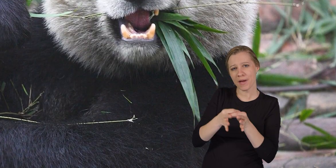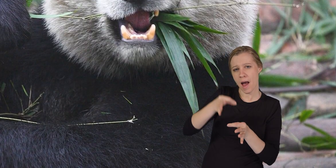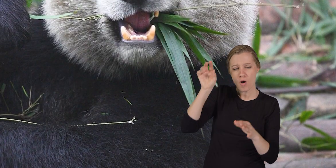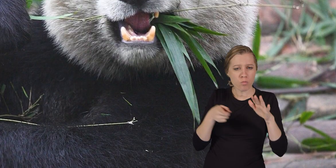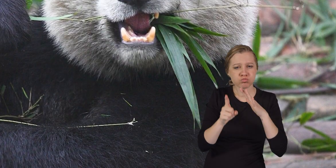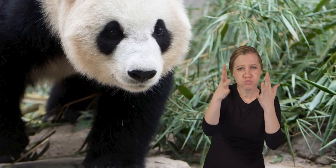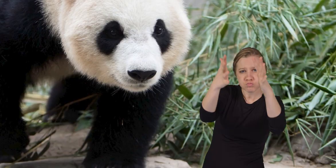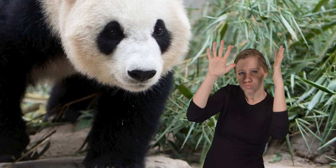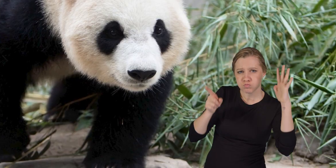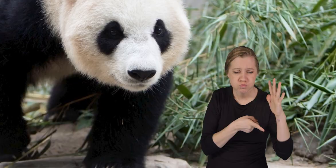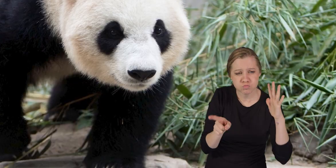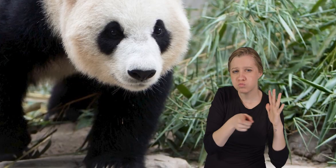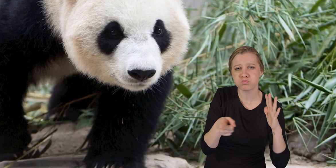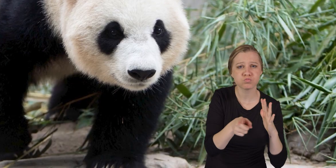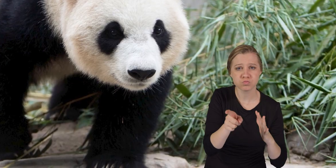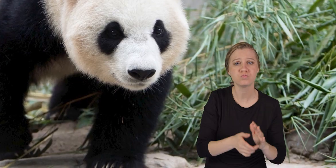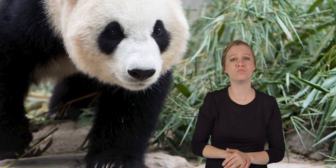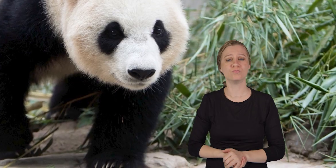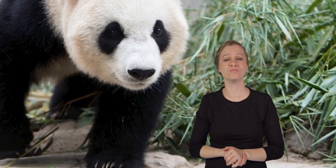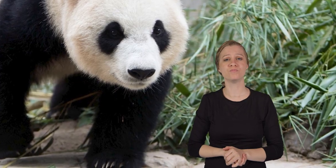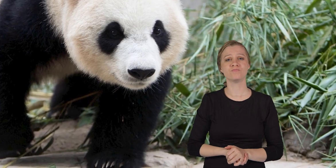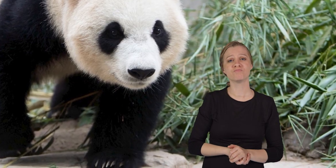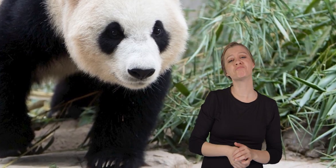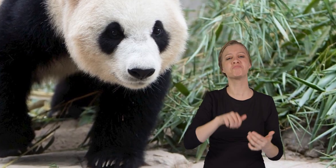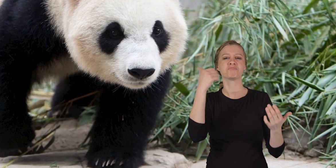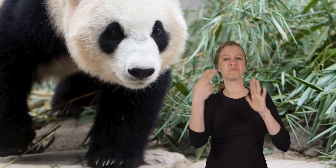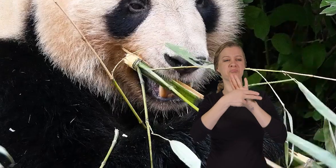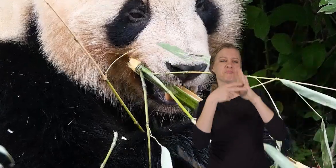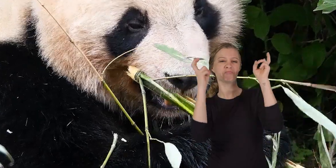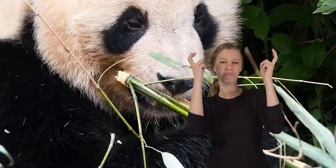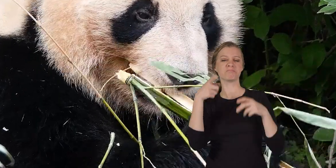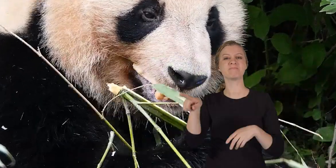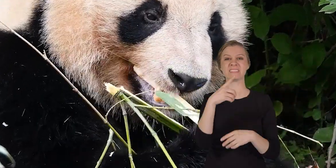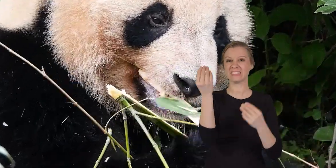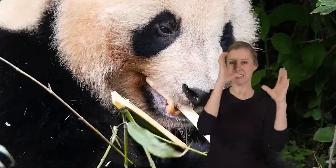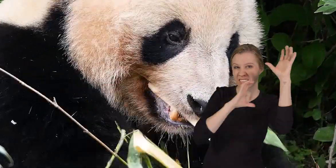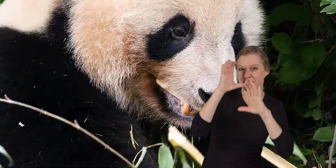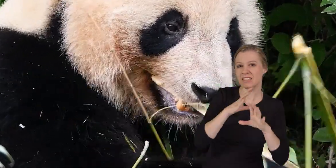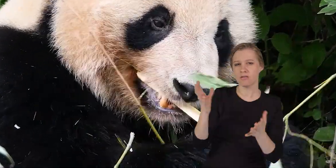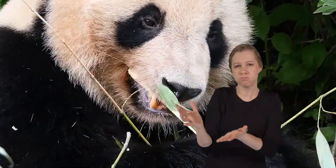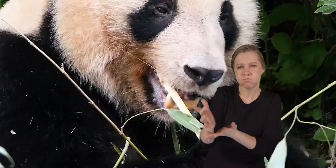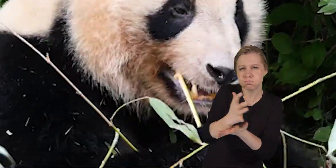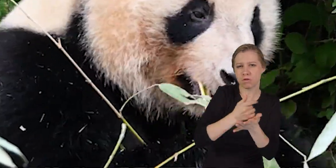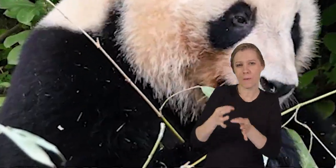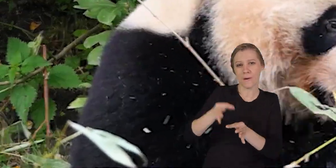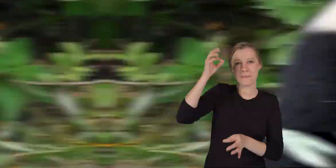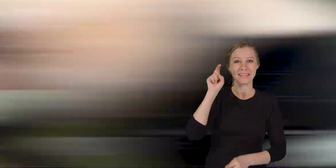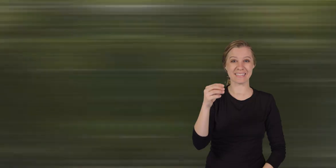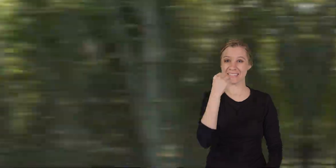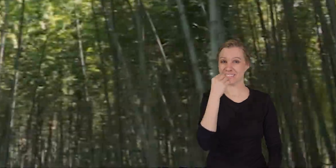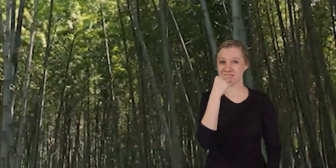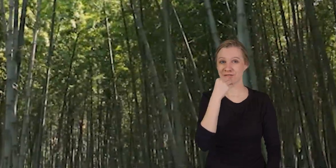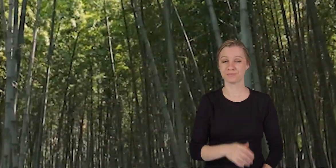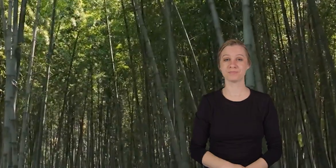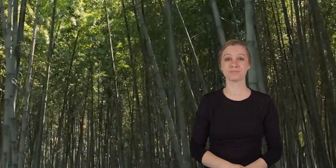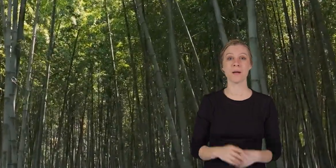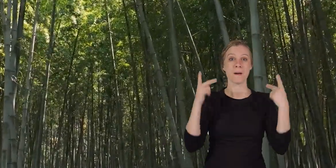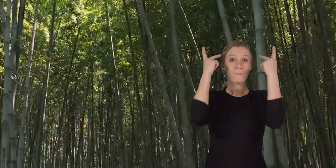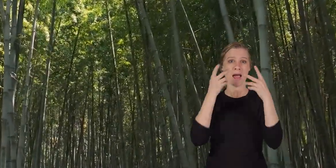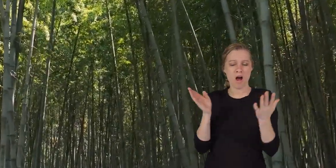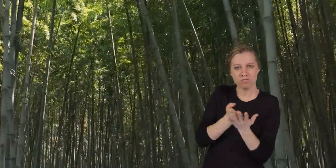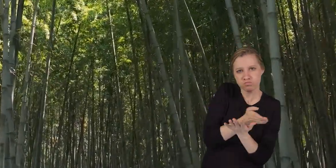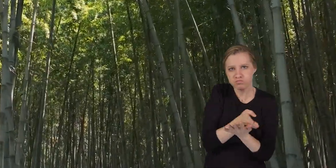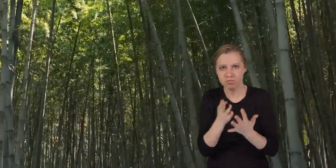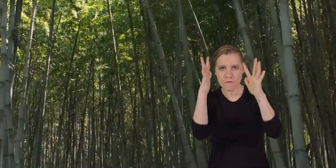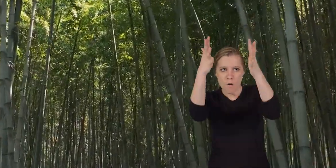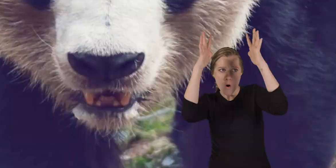forests where they live. In other words, they search for and gather the bamboo they need to eat. Pandas move through